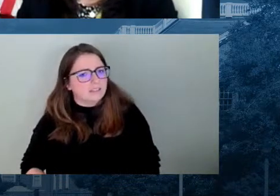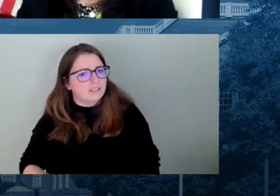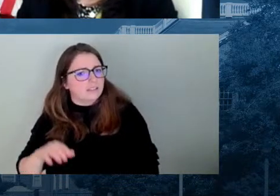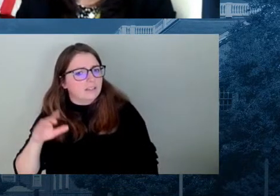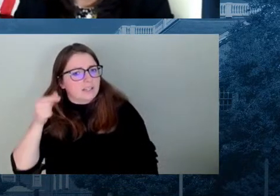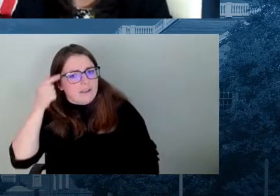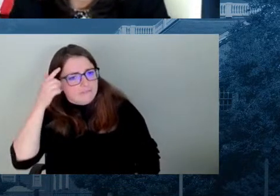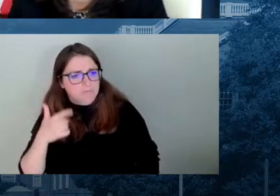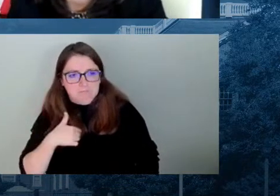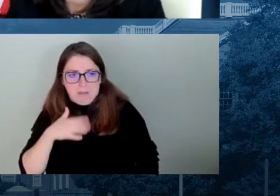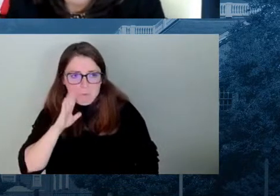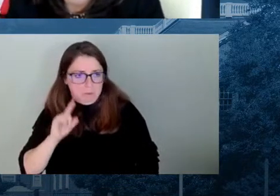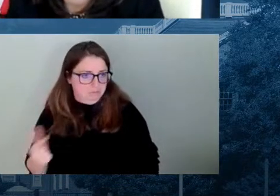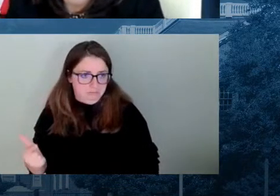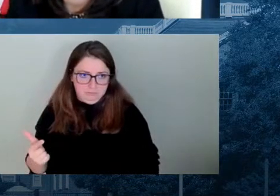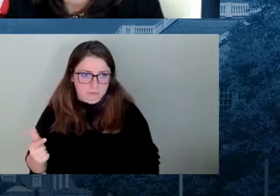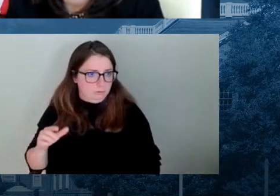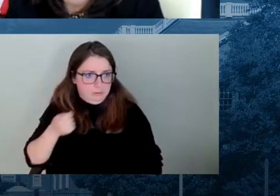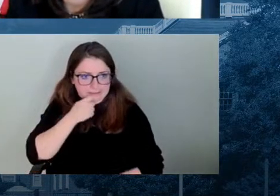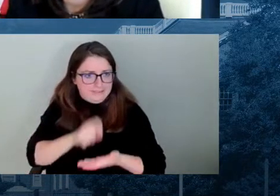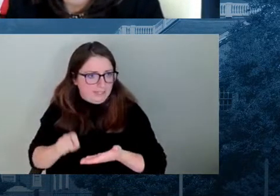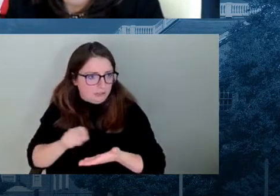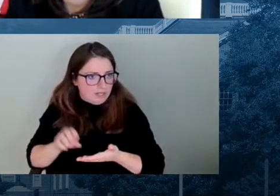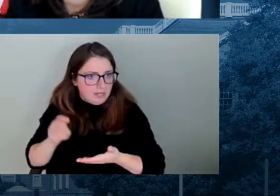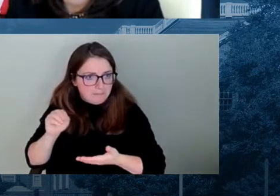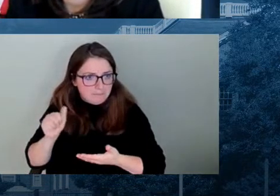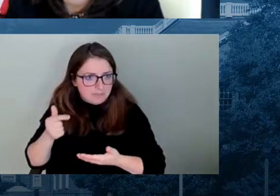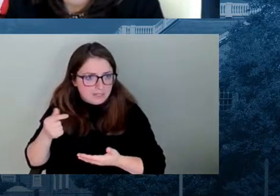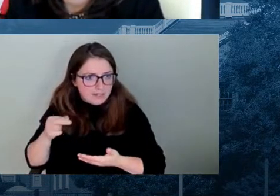Secretary McGarrick or Dr. Posse.